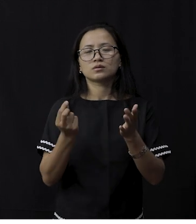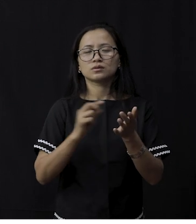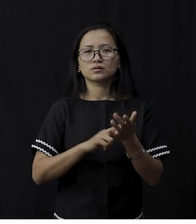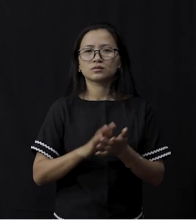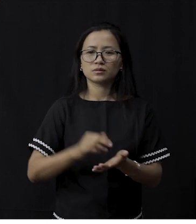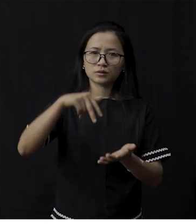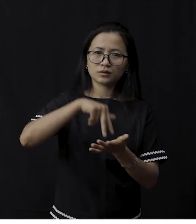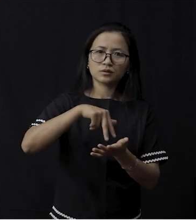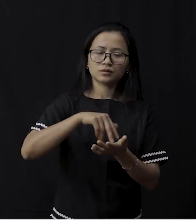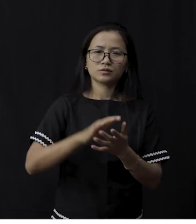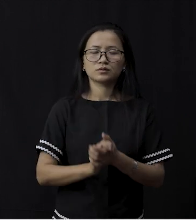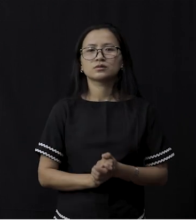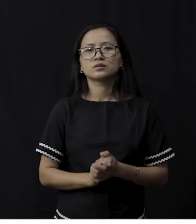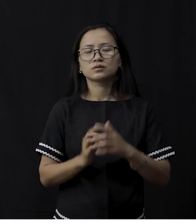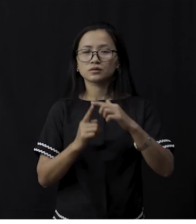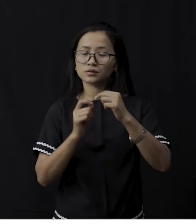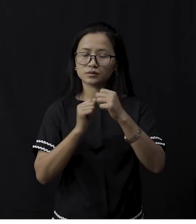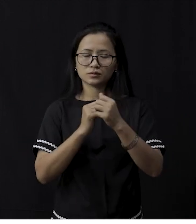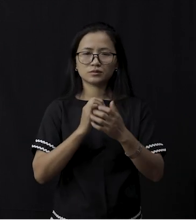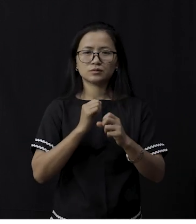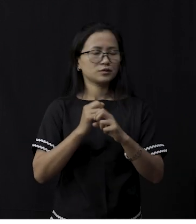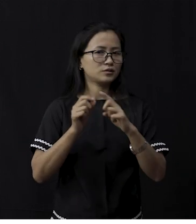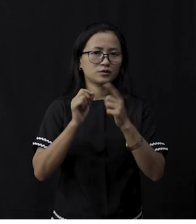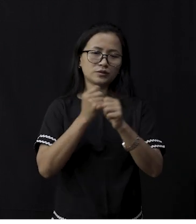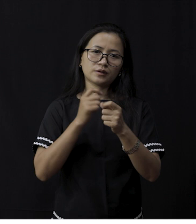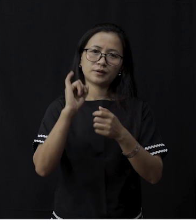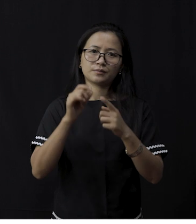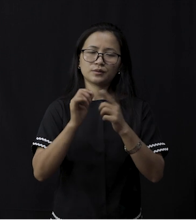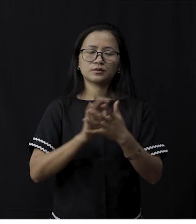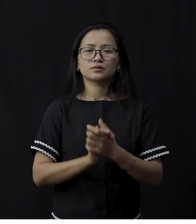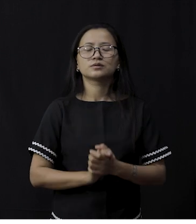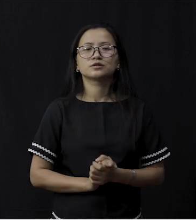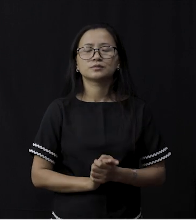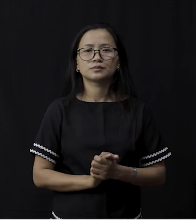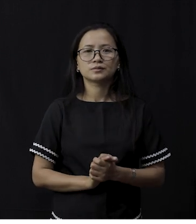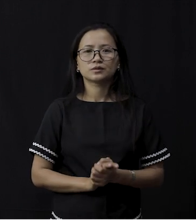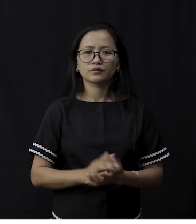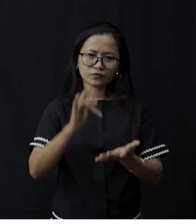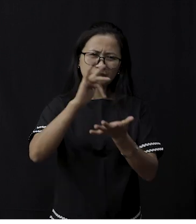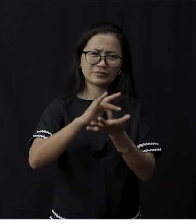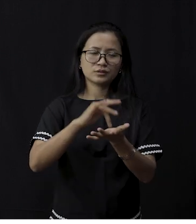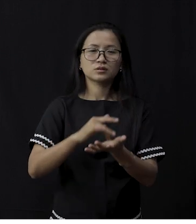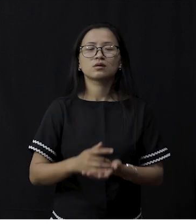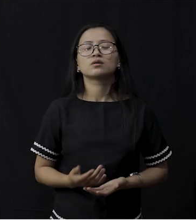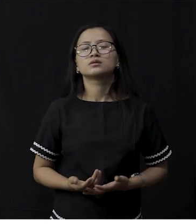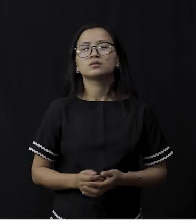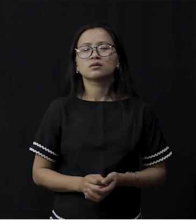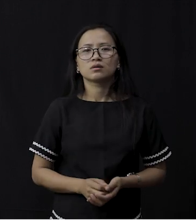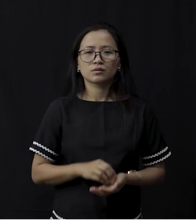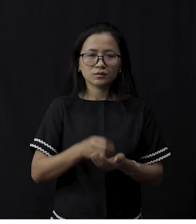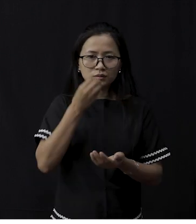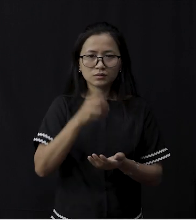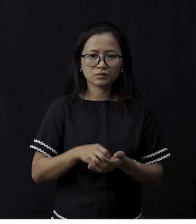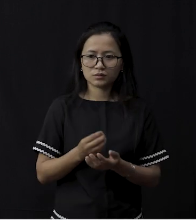standing in Tijit, I love Tijit. So that's the name of a place. If I say whenever I eat something,